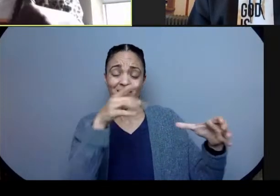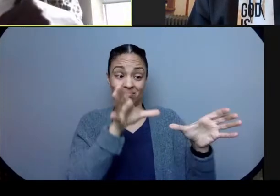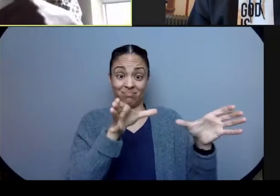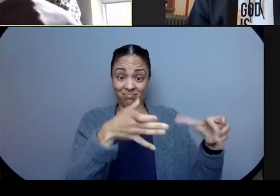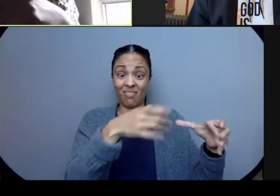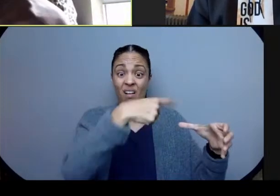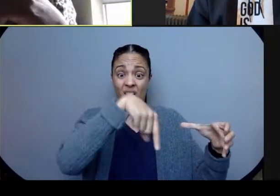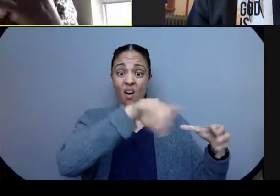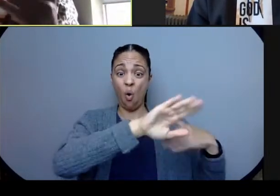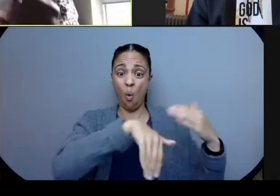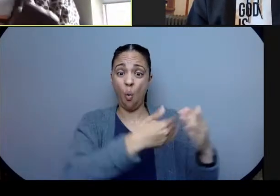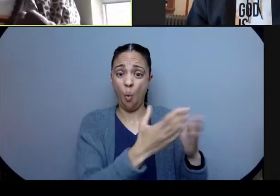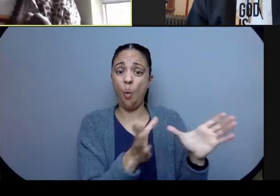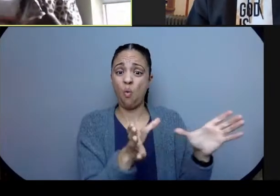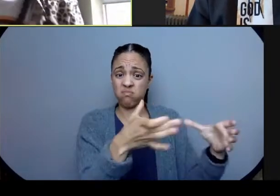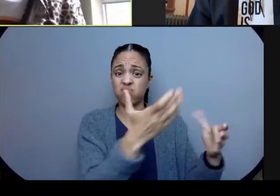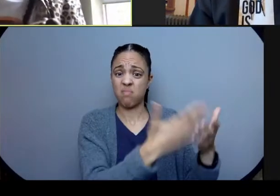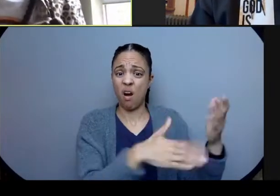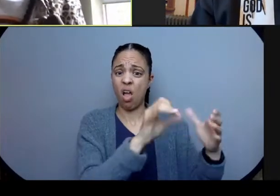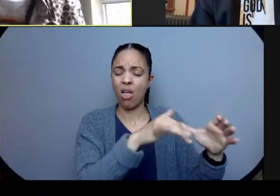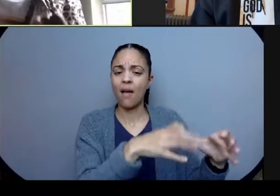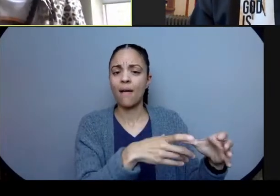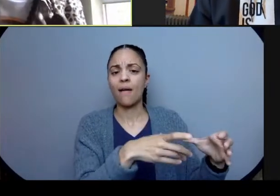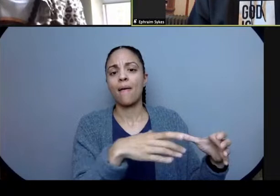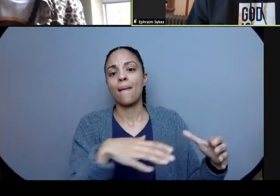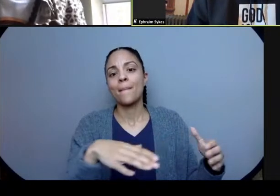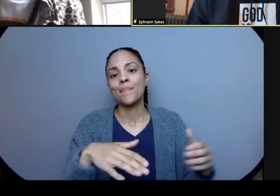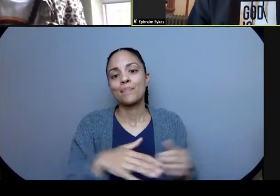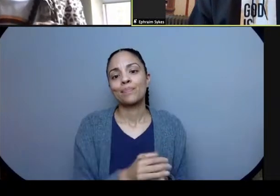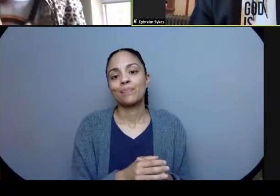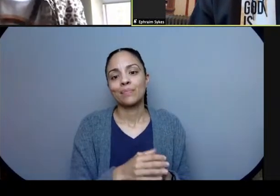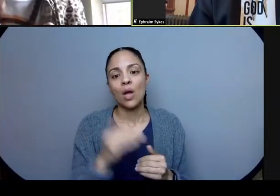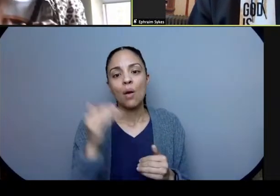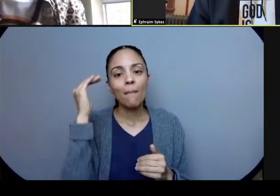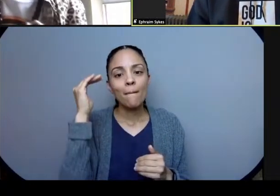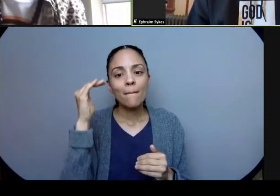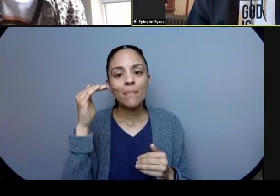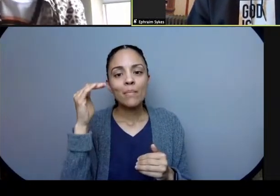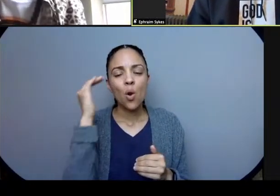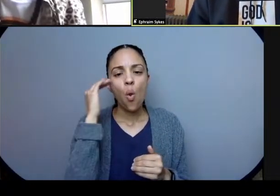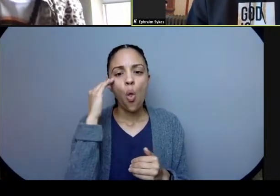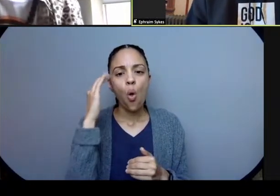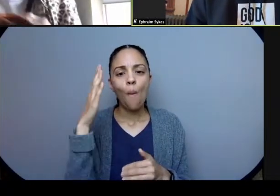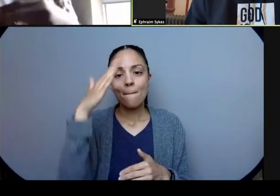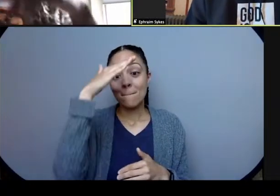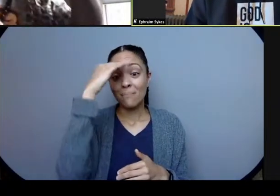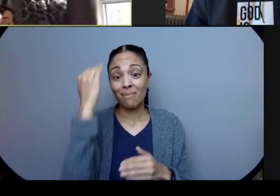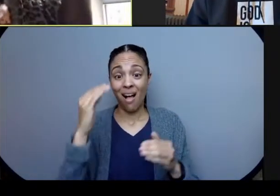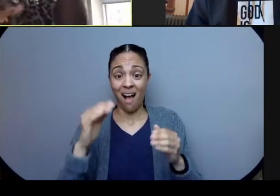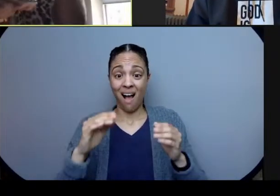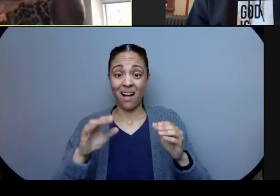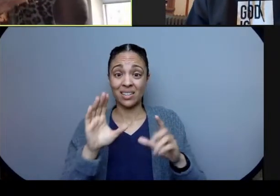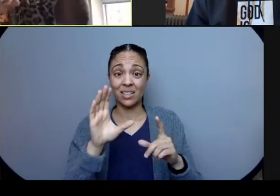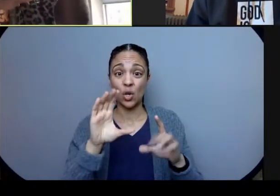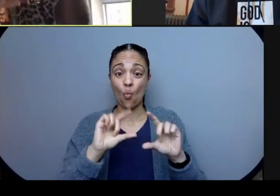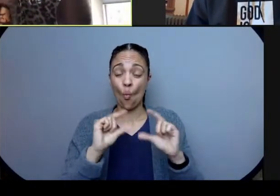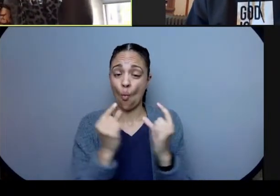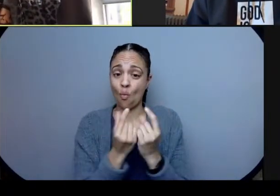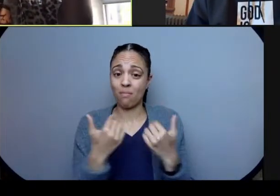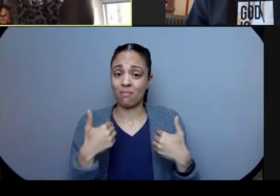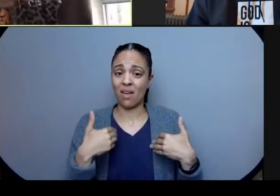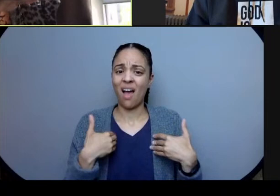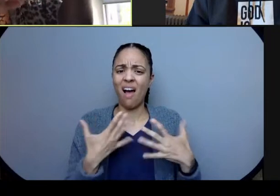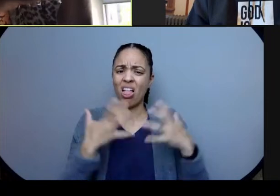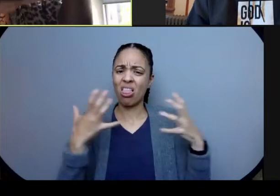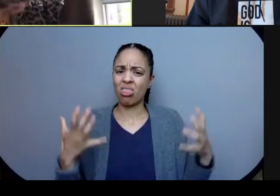gain from creating our own music, from creating our own movement. But in that